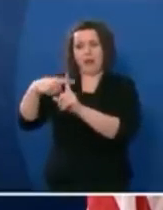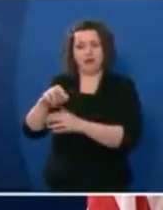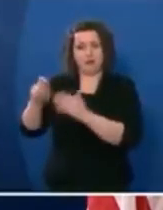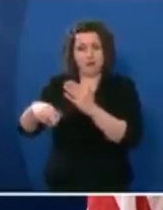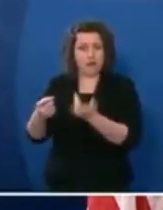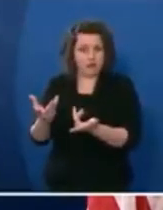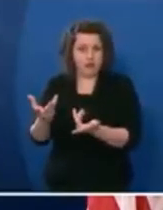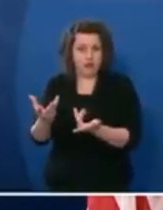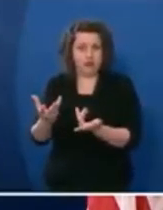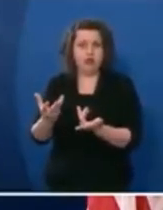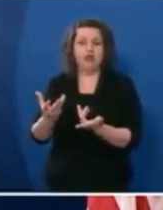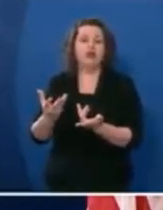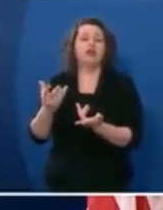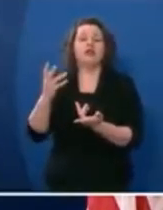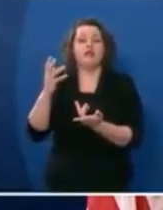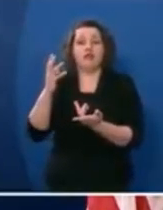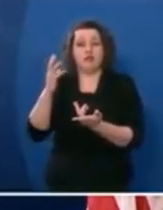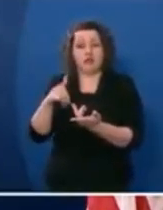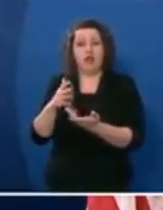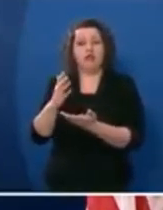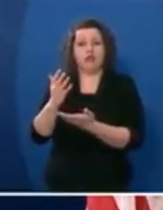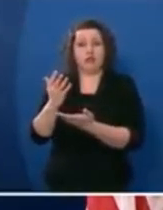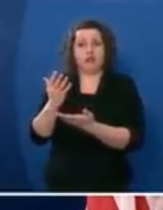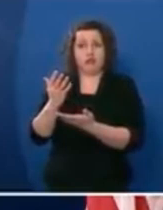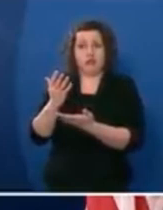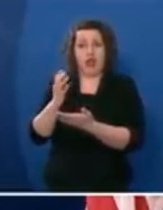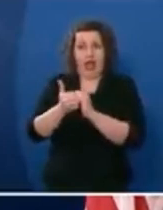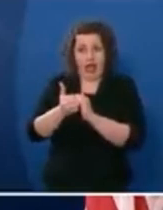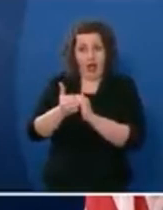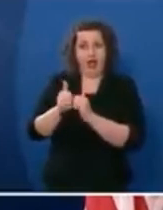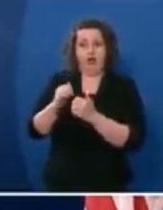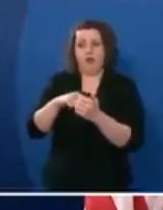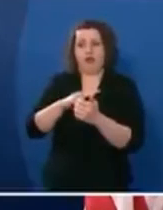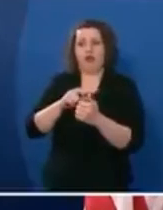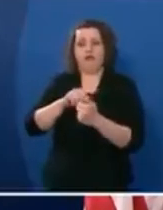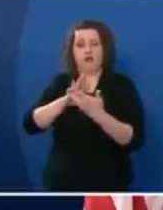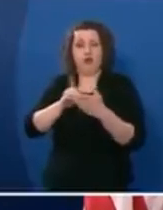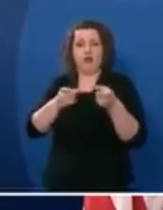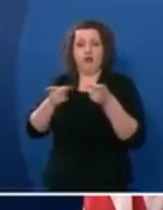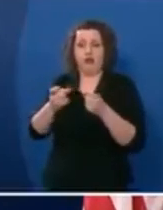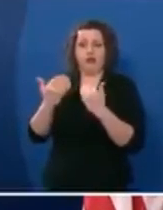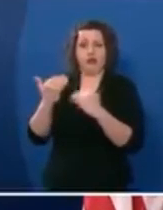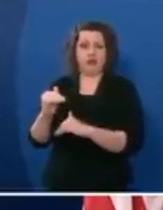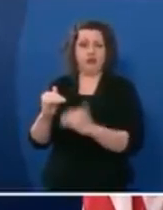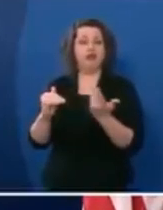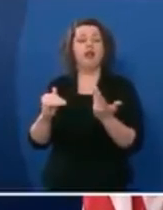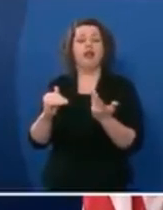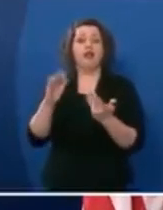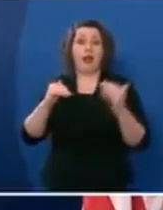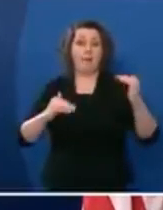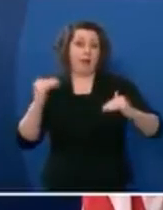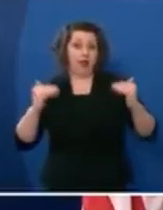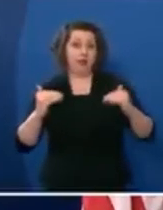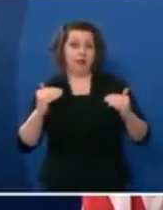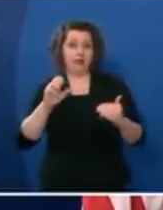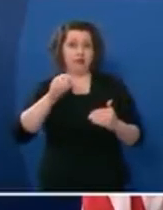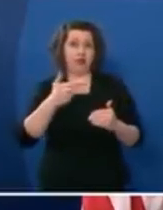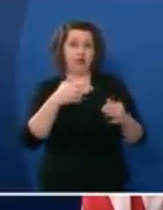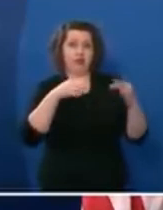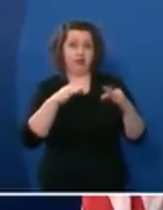that's part of how we address, manage, and contain. And then the balance of that, as Sarah talked about, a